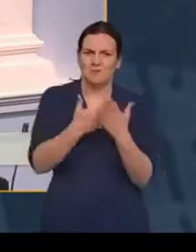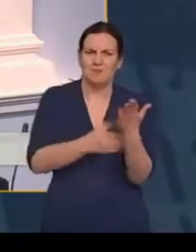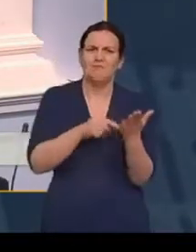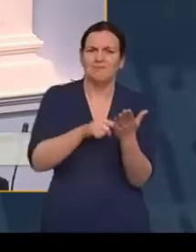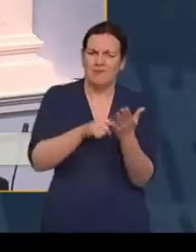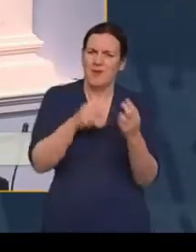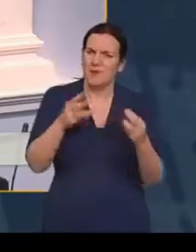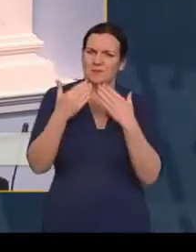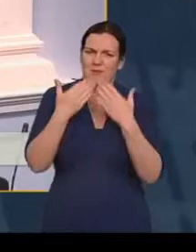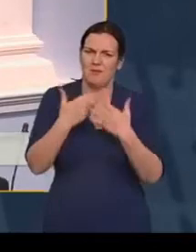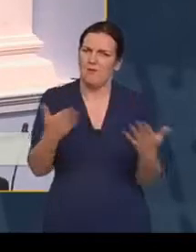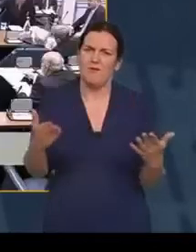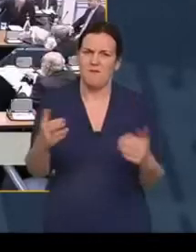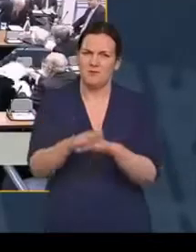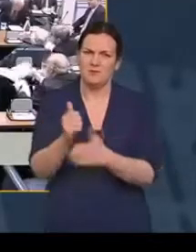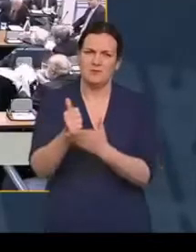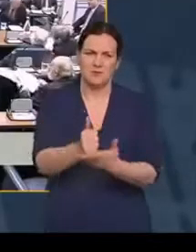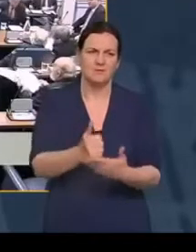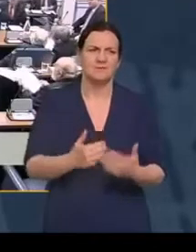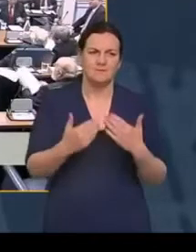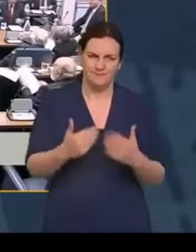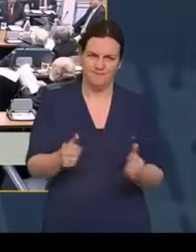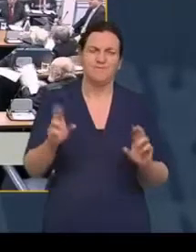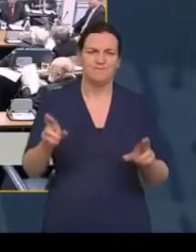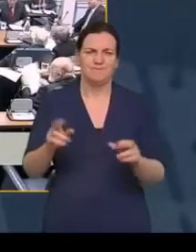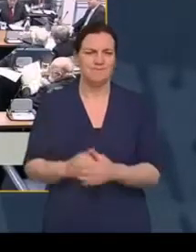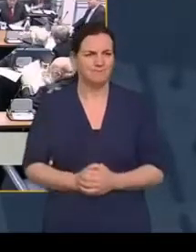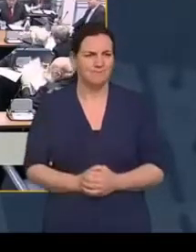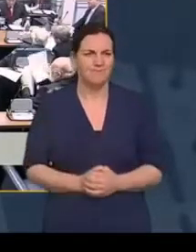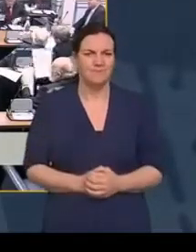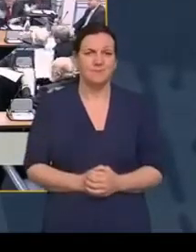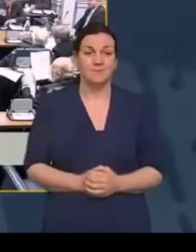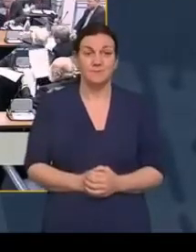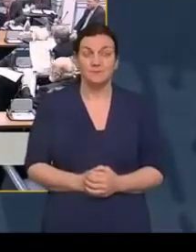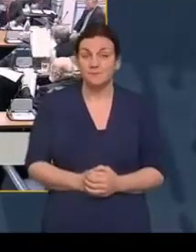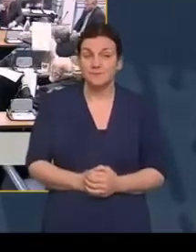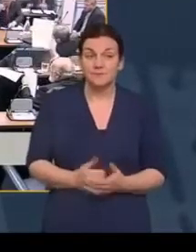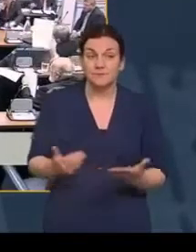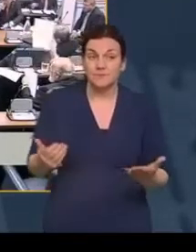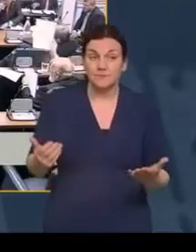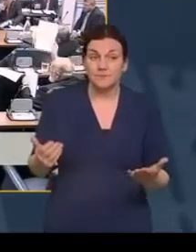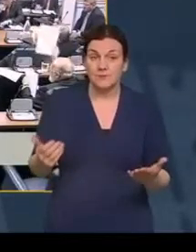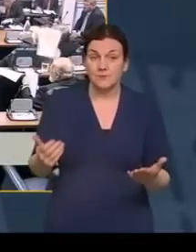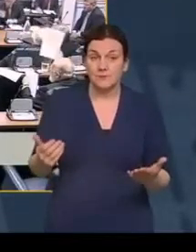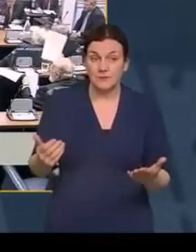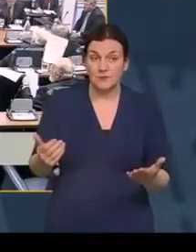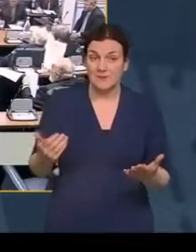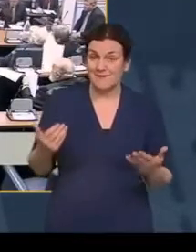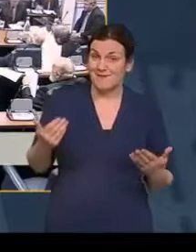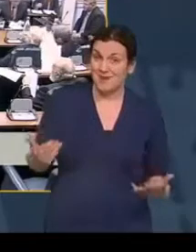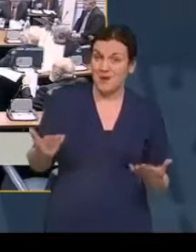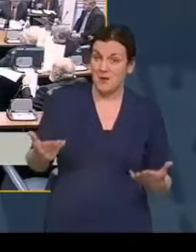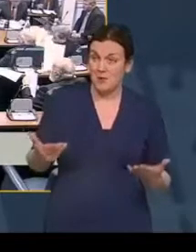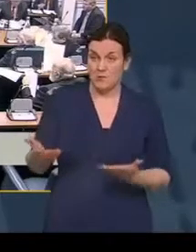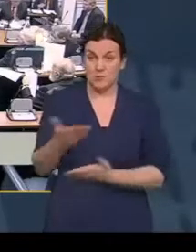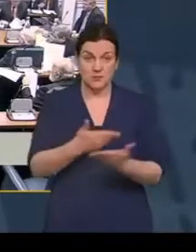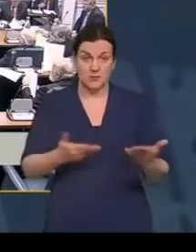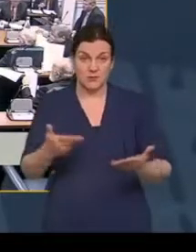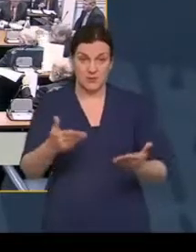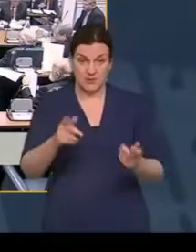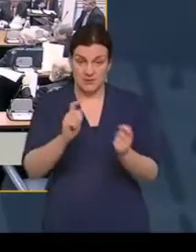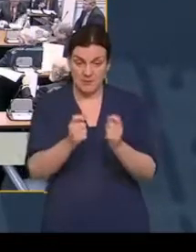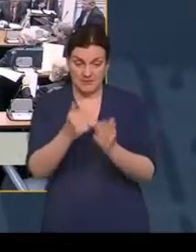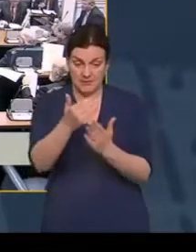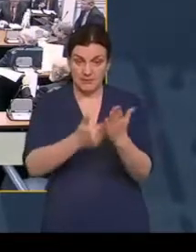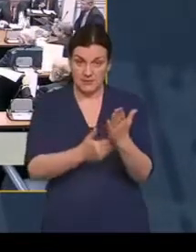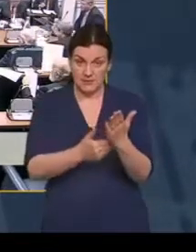Irish Sign Language Bill, and again I want to thank you all for your support. Senator Daly, what we're currently